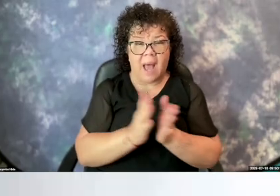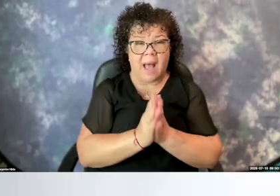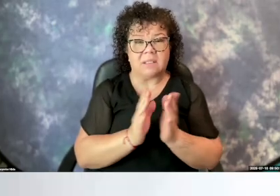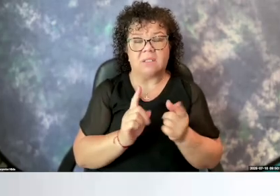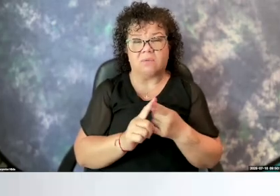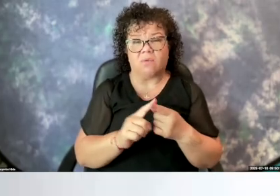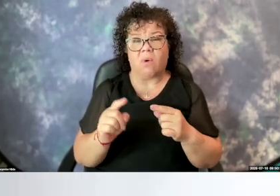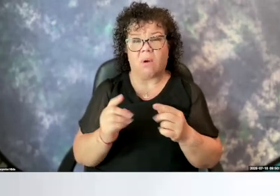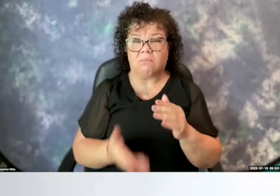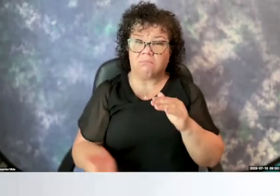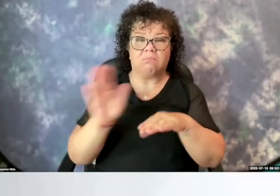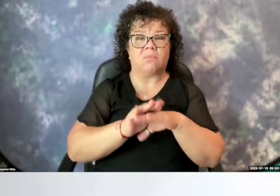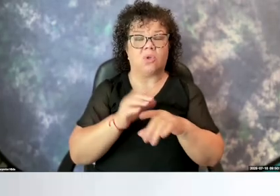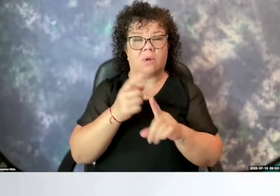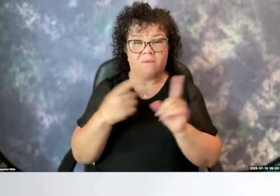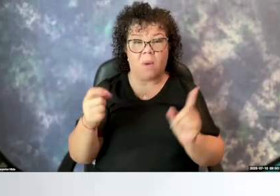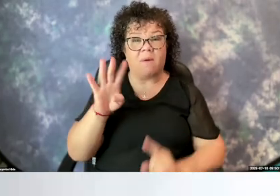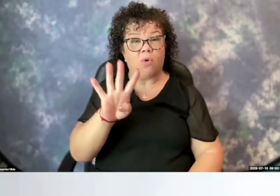48,000.